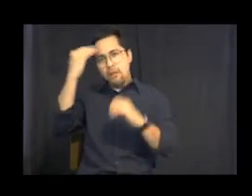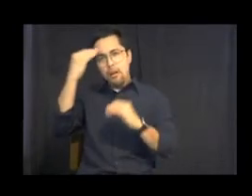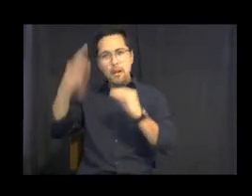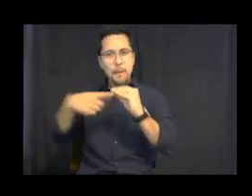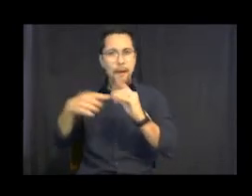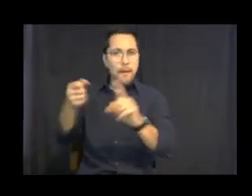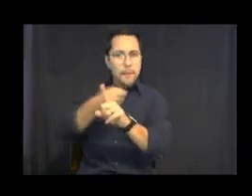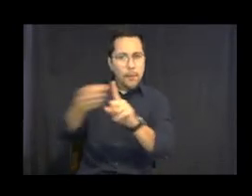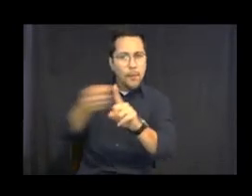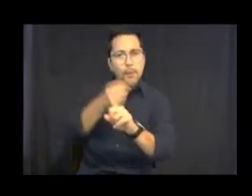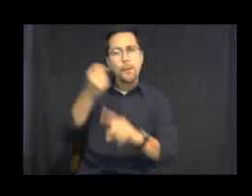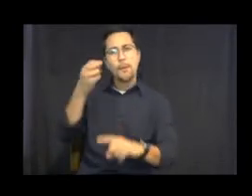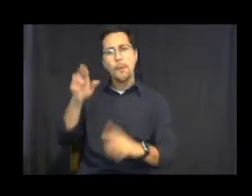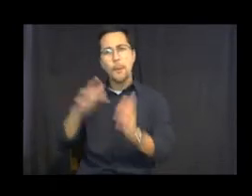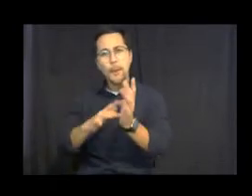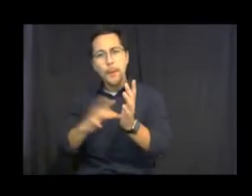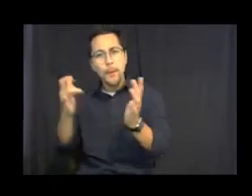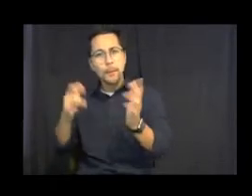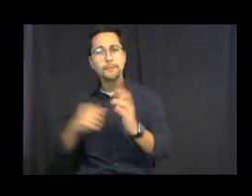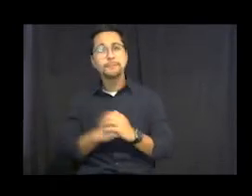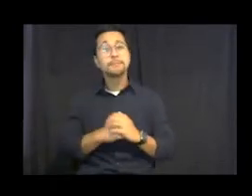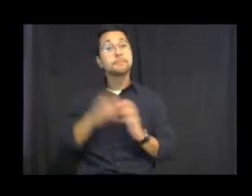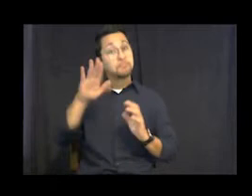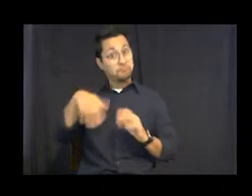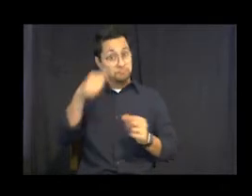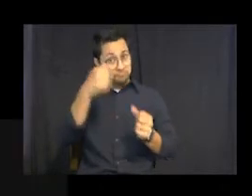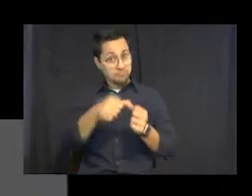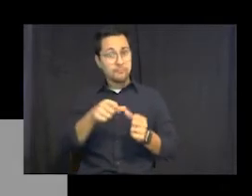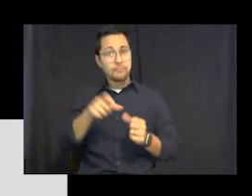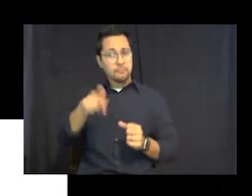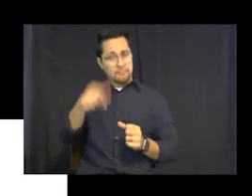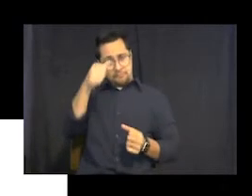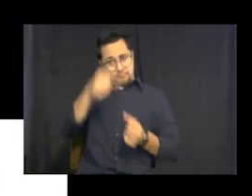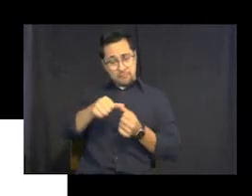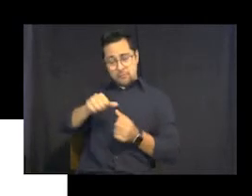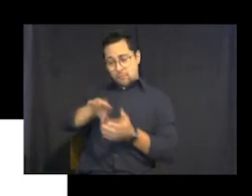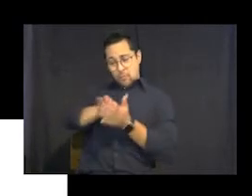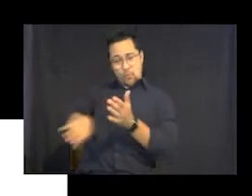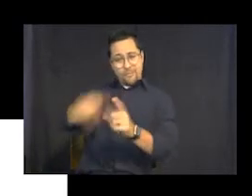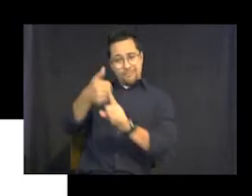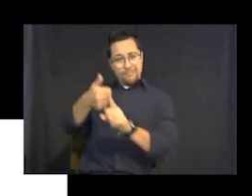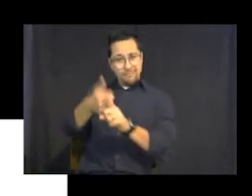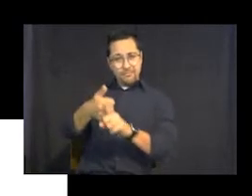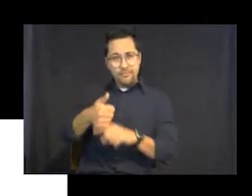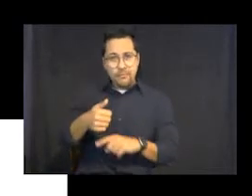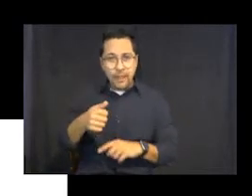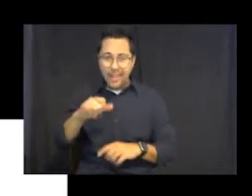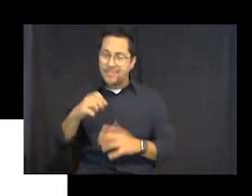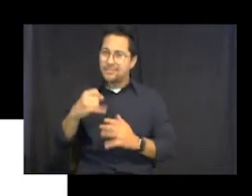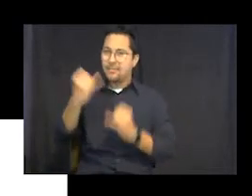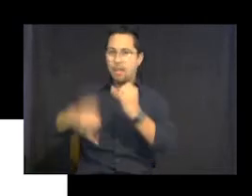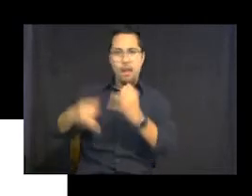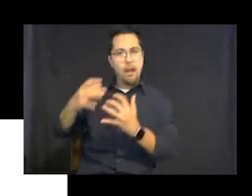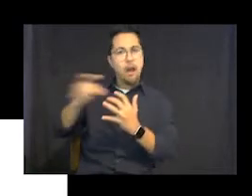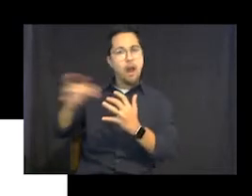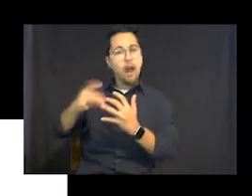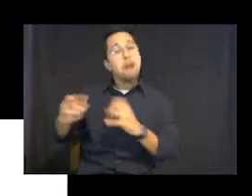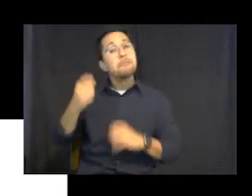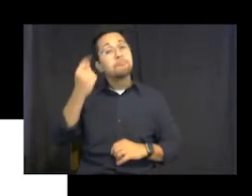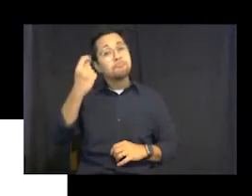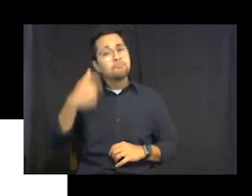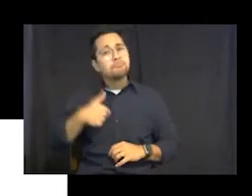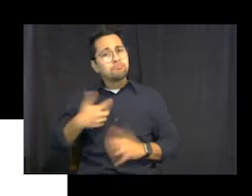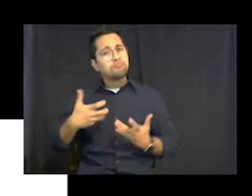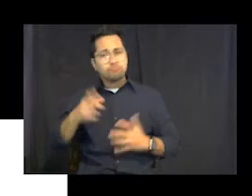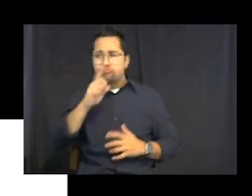and exploitation. Now, as a reminder, we have to remember that the waiver is the payer of last resort. So while we do want to see